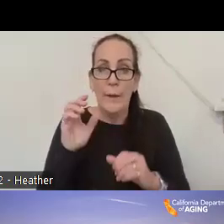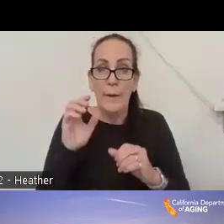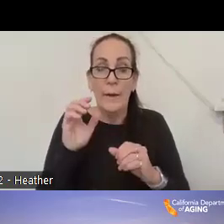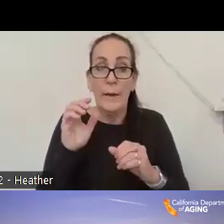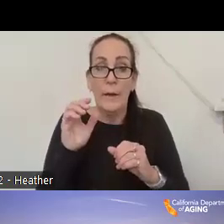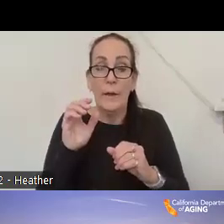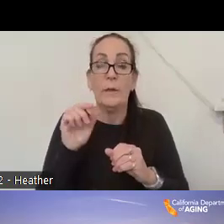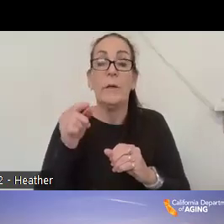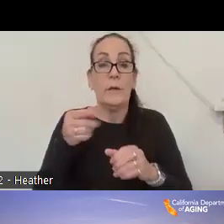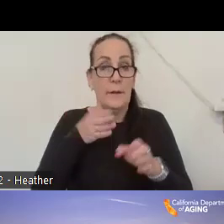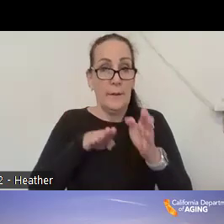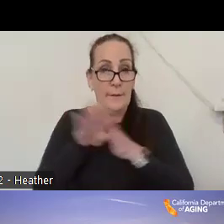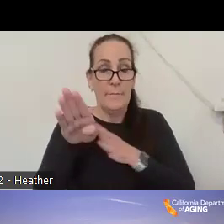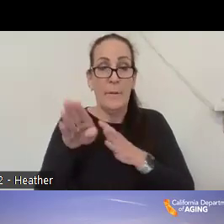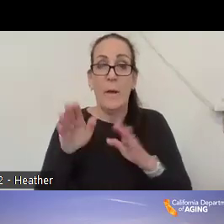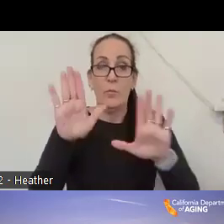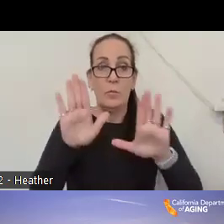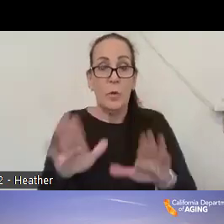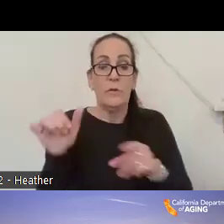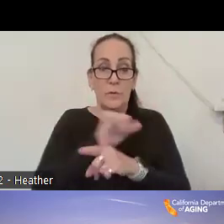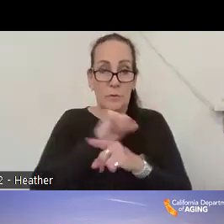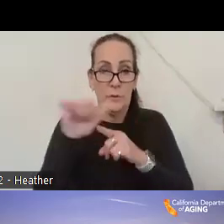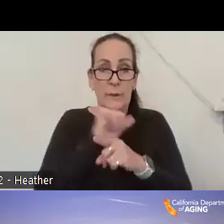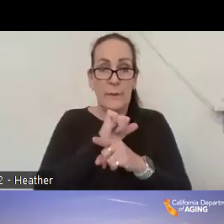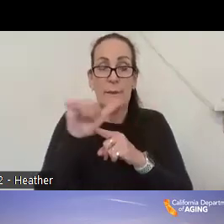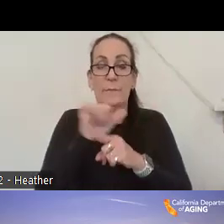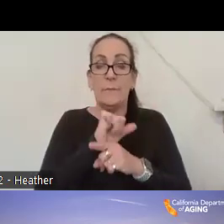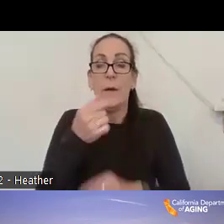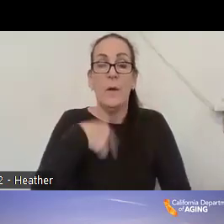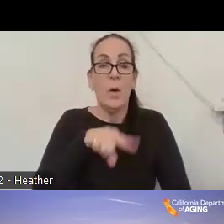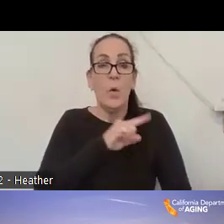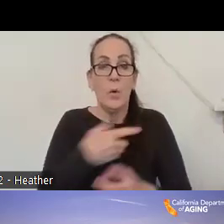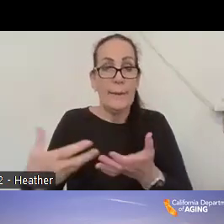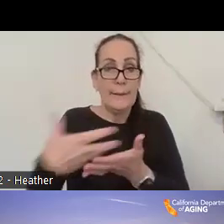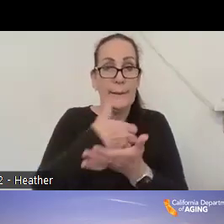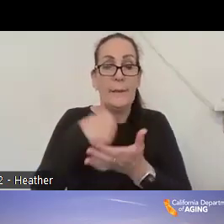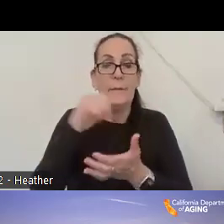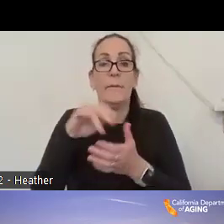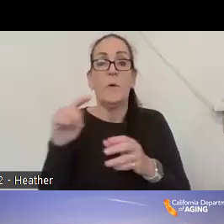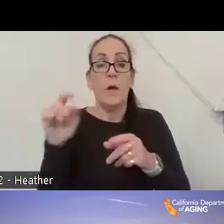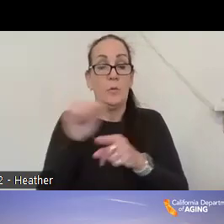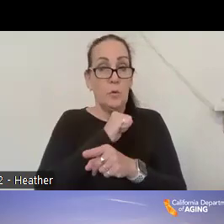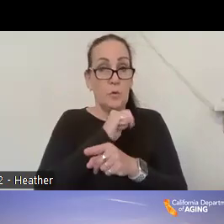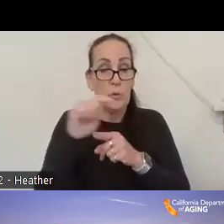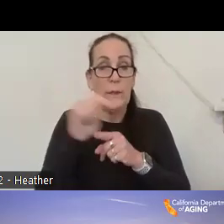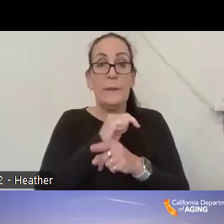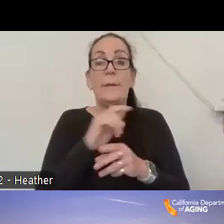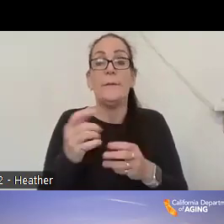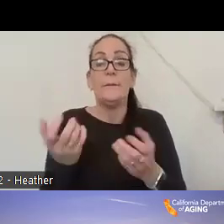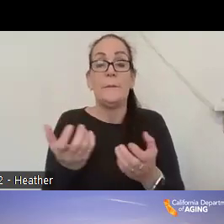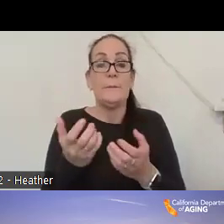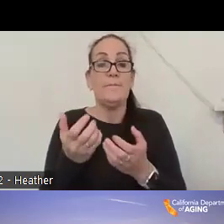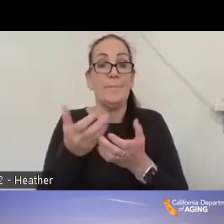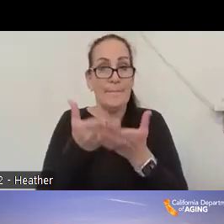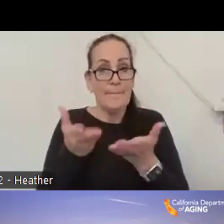were developed through this project, and we collected those training materials, and we are hoping